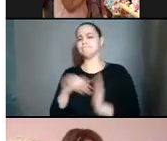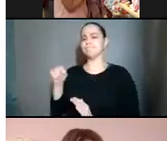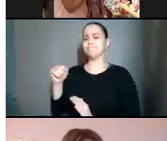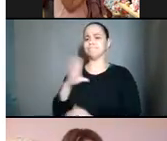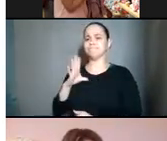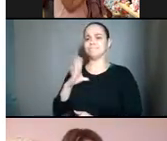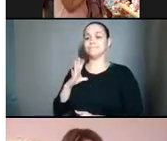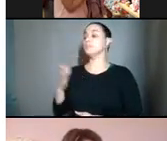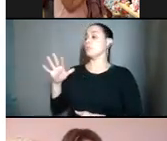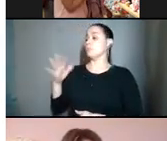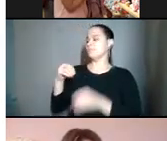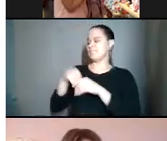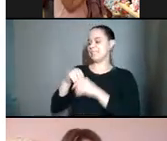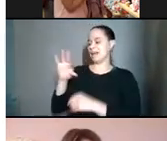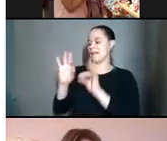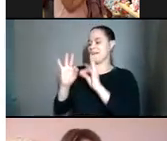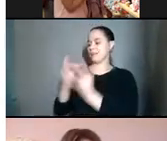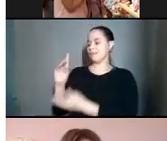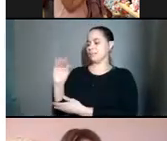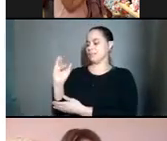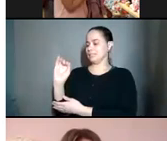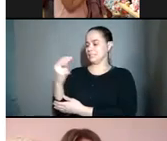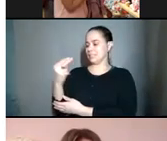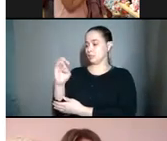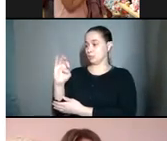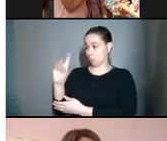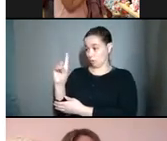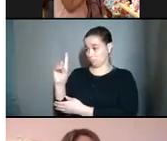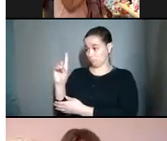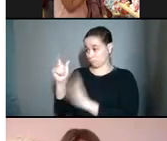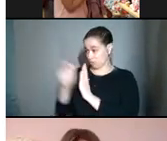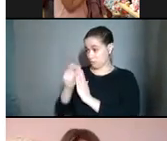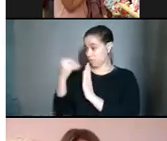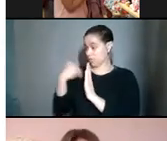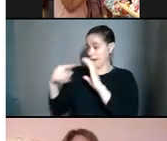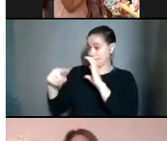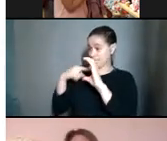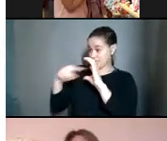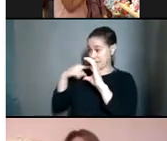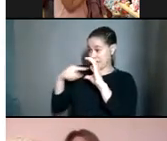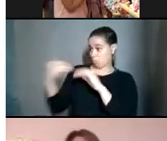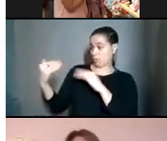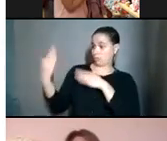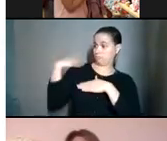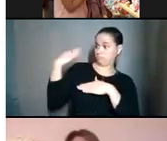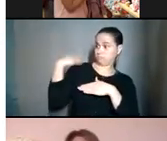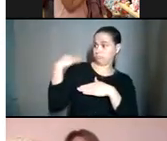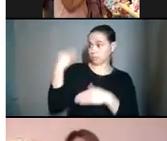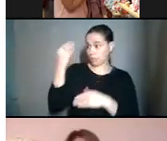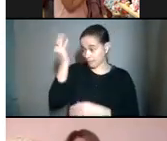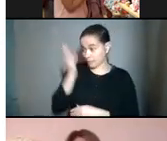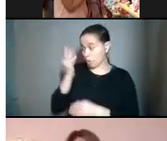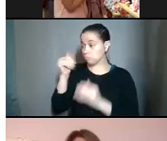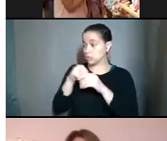Does the family dashboard send alerts to the email that is used to set up the account? And is this something that is